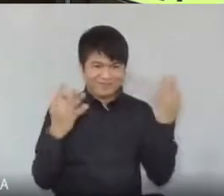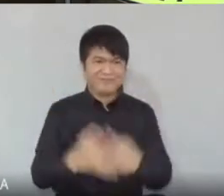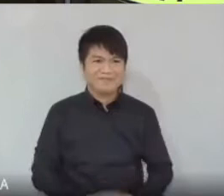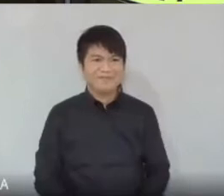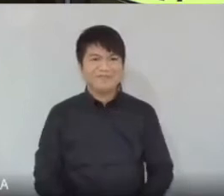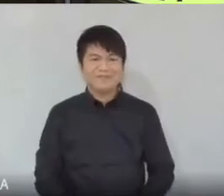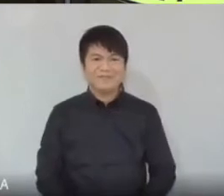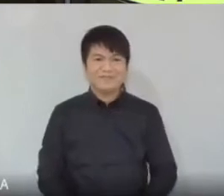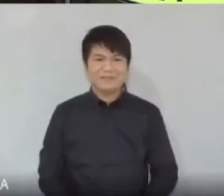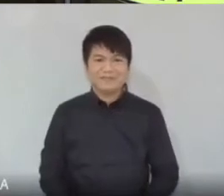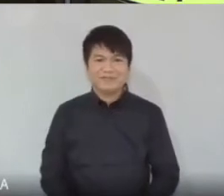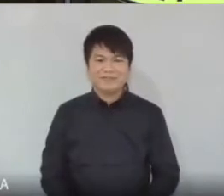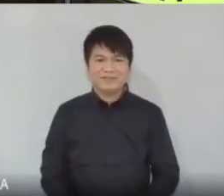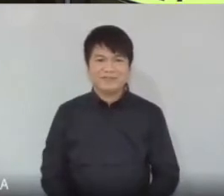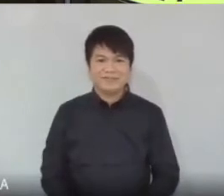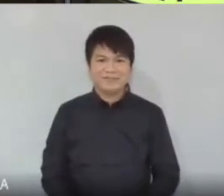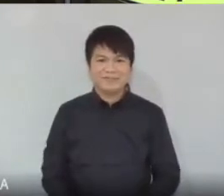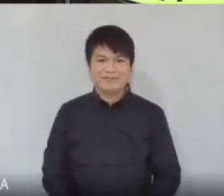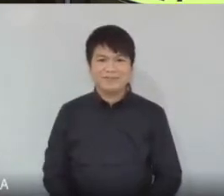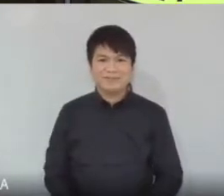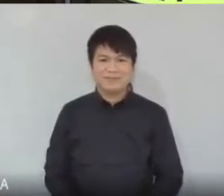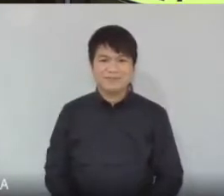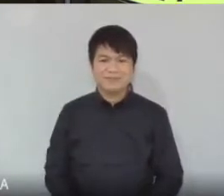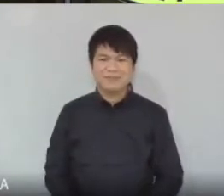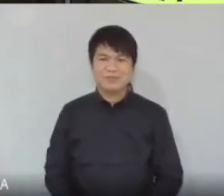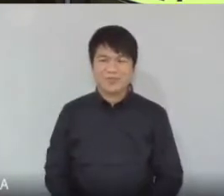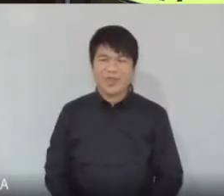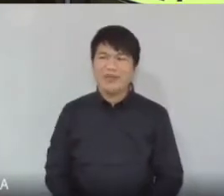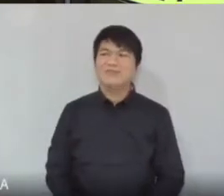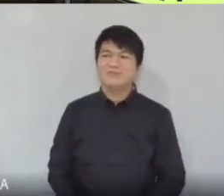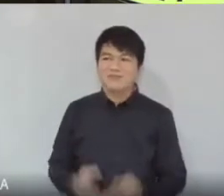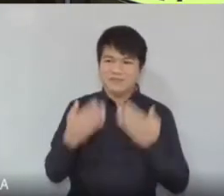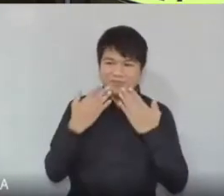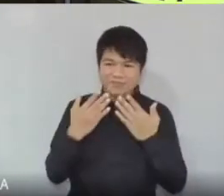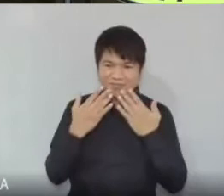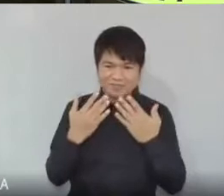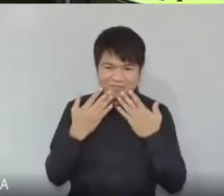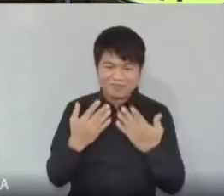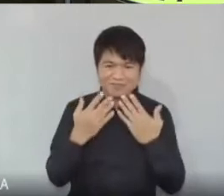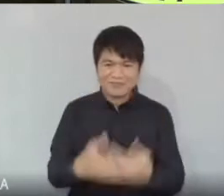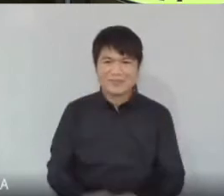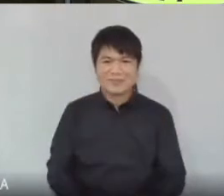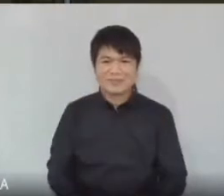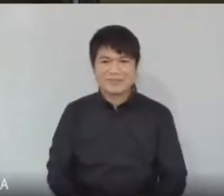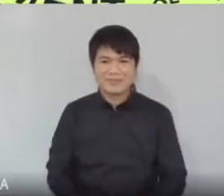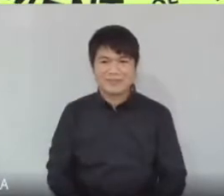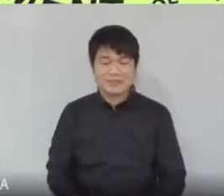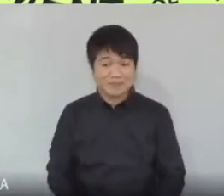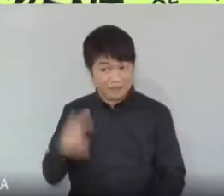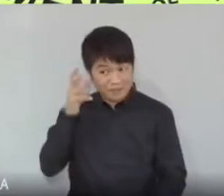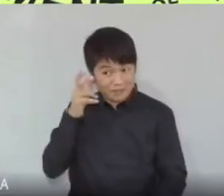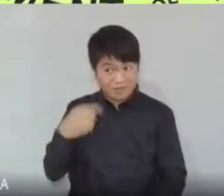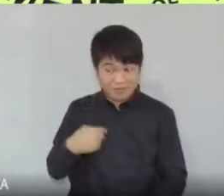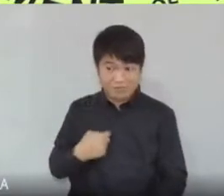and Portia. At magandang umaga po sa inyong lahat. First of all, let me express our